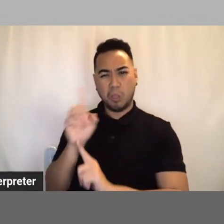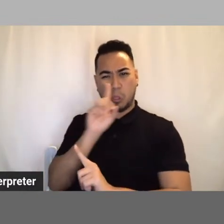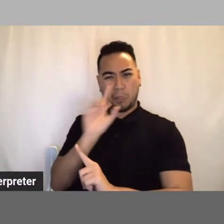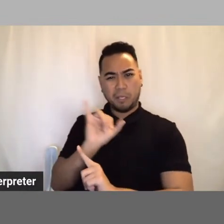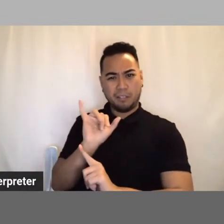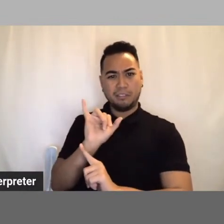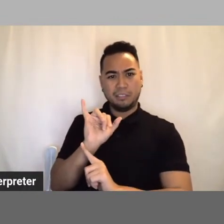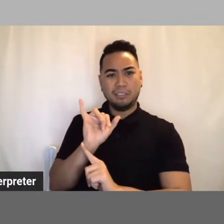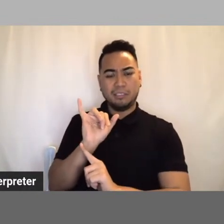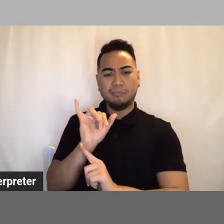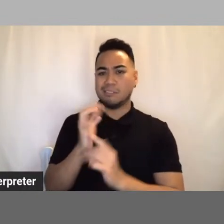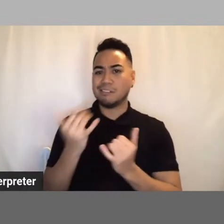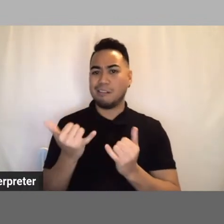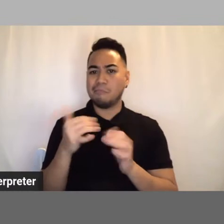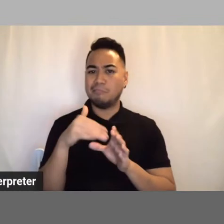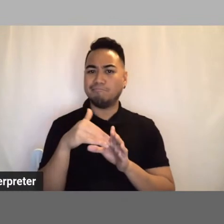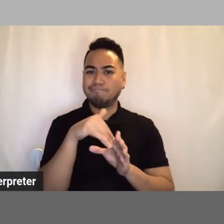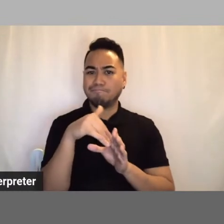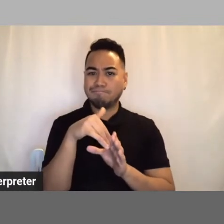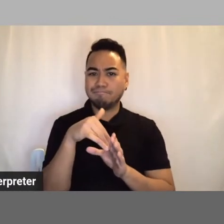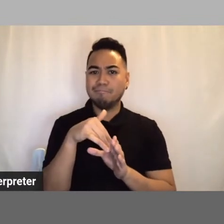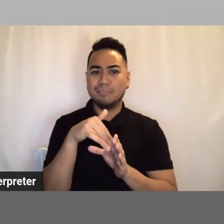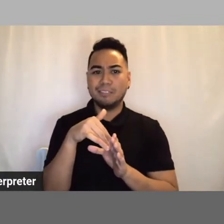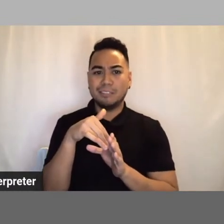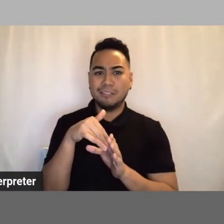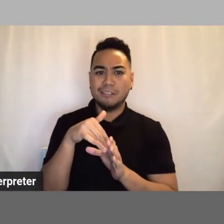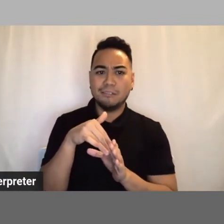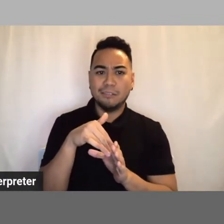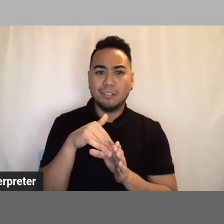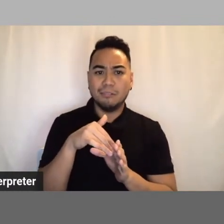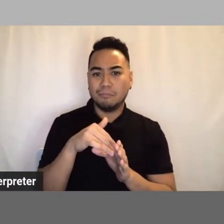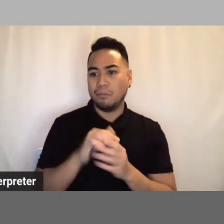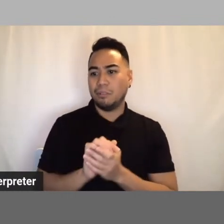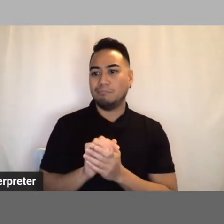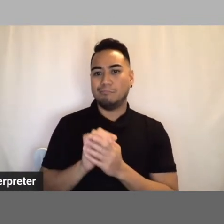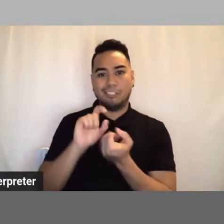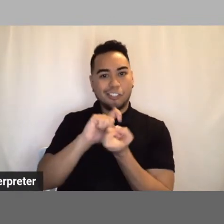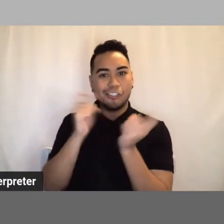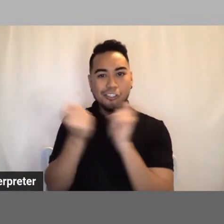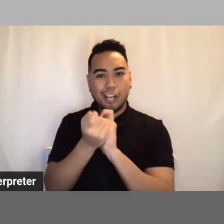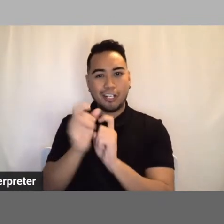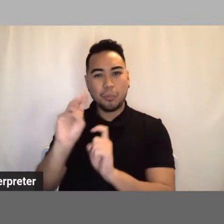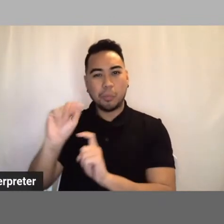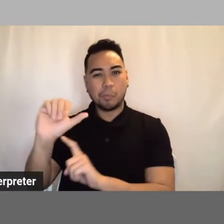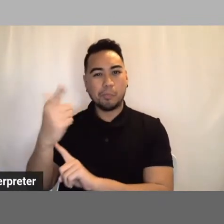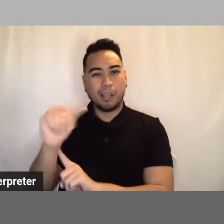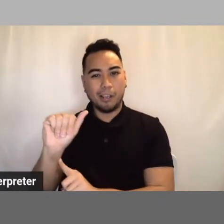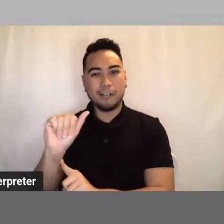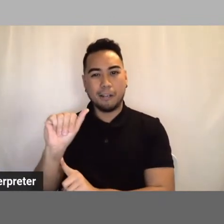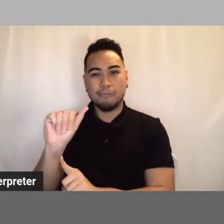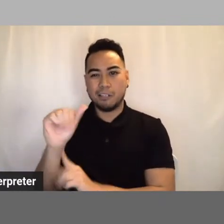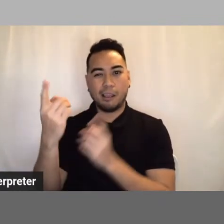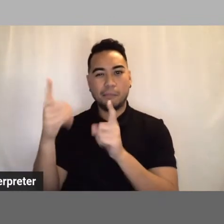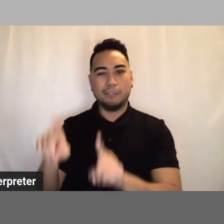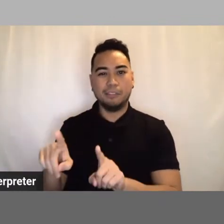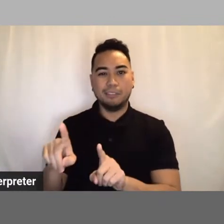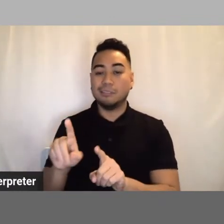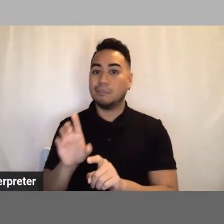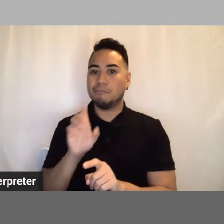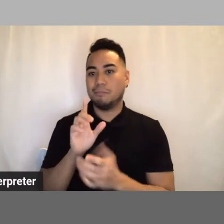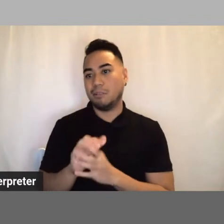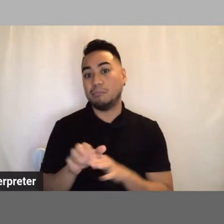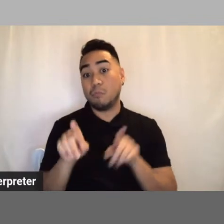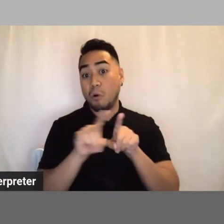We're teetering on the precipice of a serious retrenchment of the power of the MAGA right in the United States. And this is also in the context of a